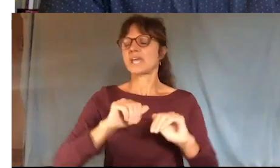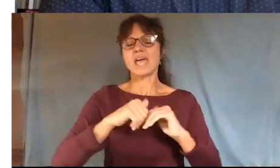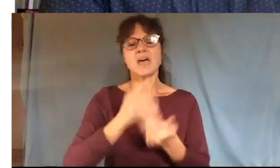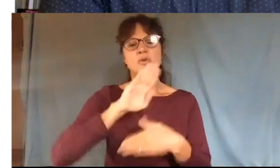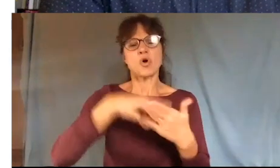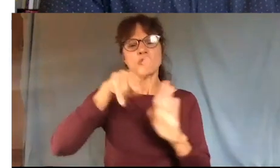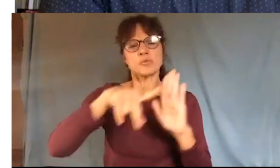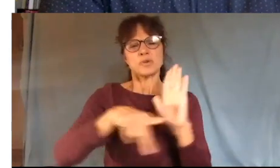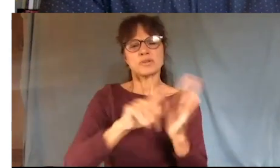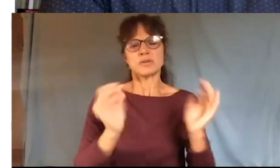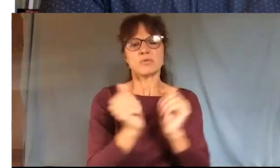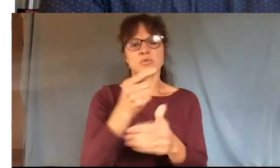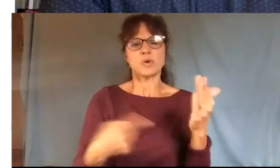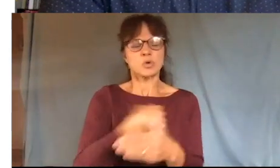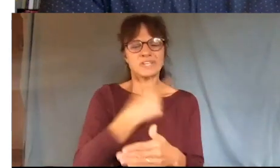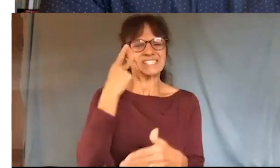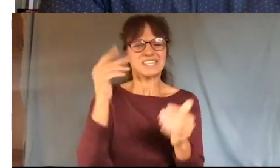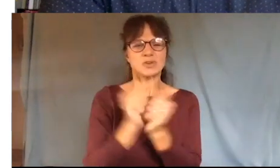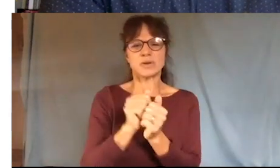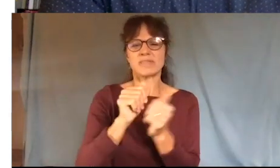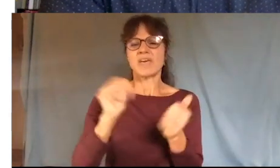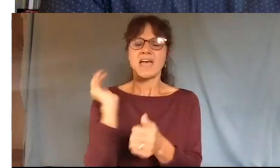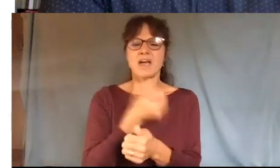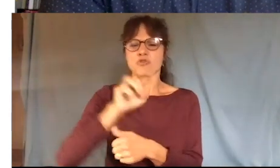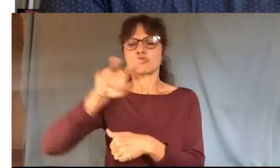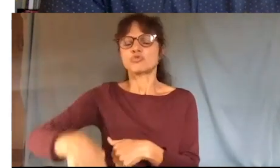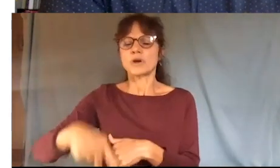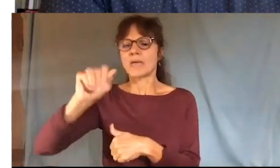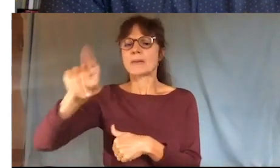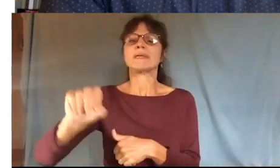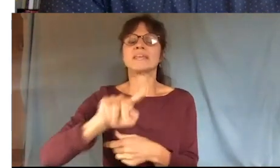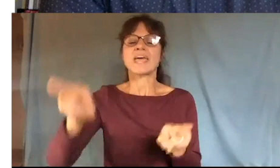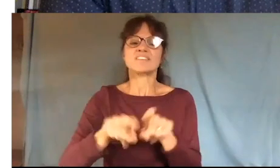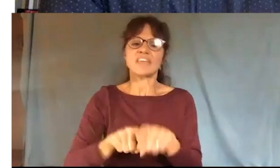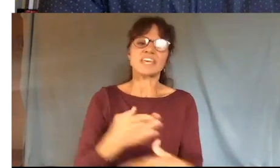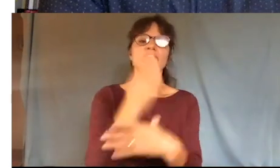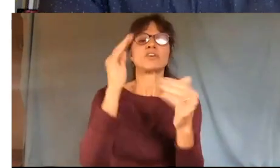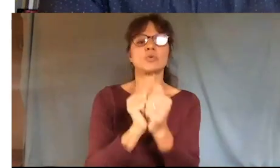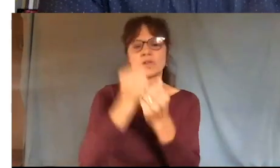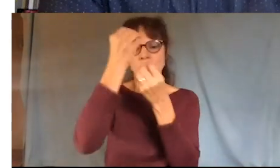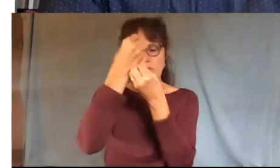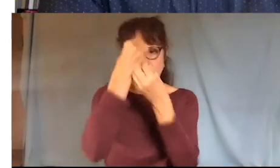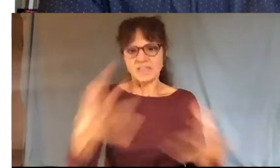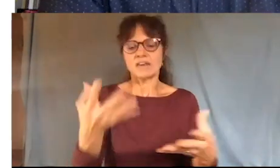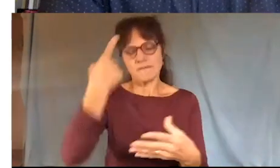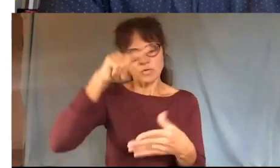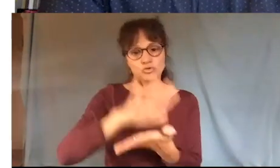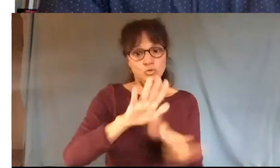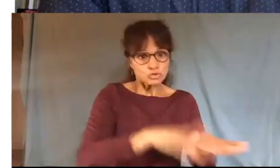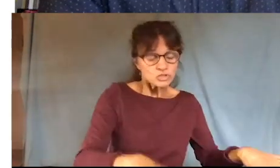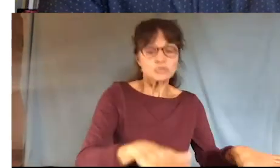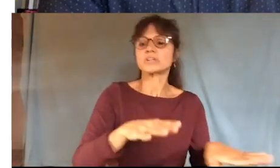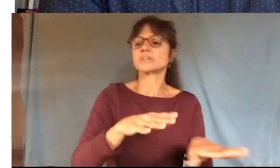principles compare to what we're seeing with the Trump administration as they're interfering with CDC's data, the release of data for school children, the release of data